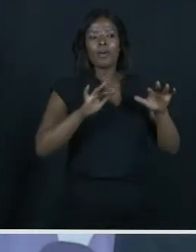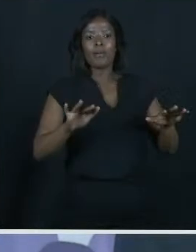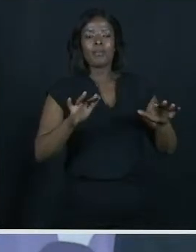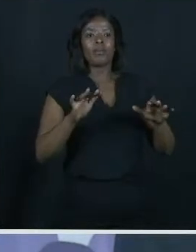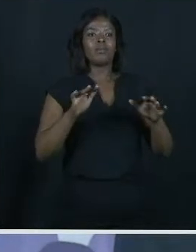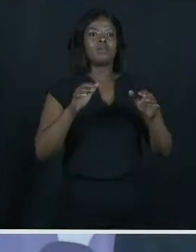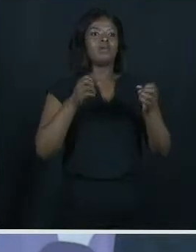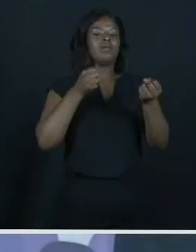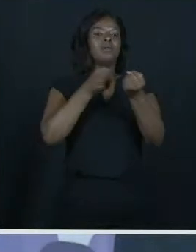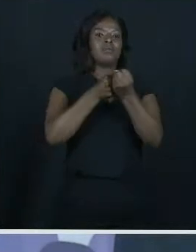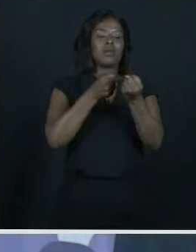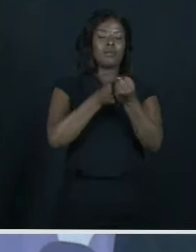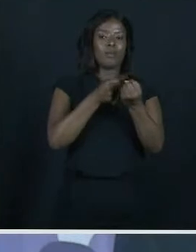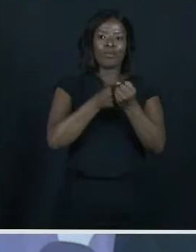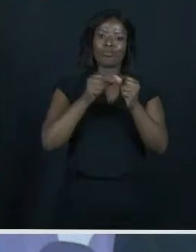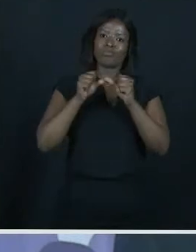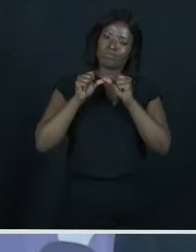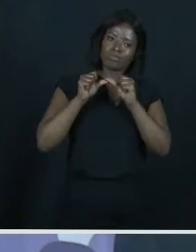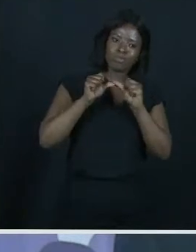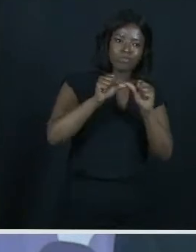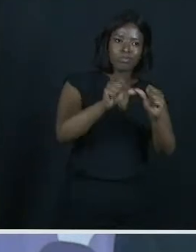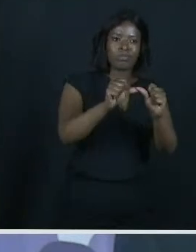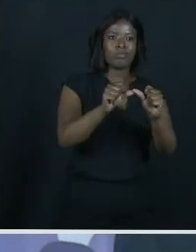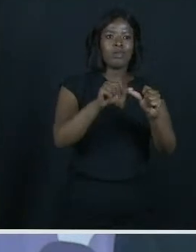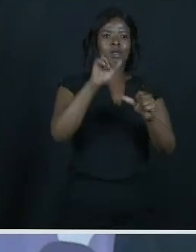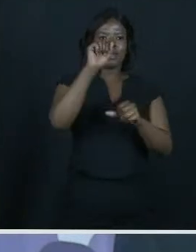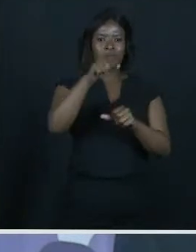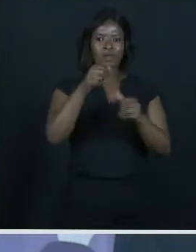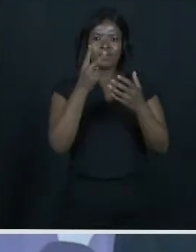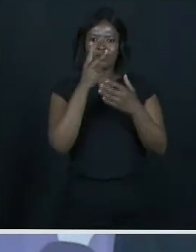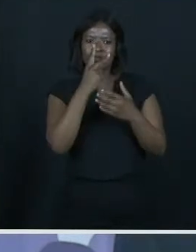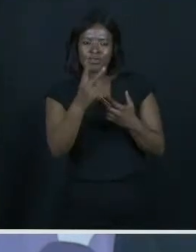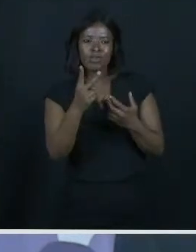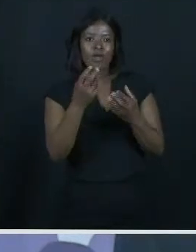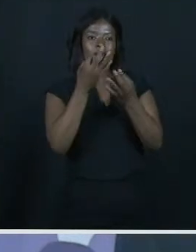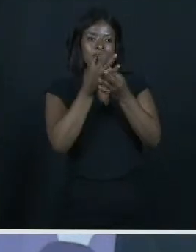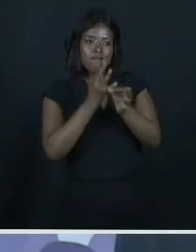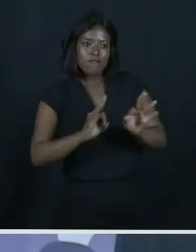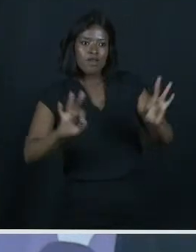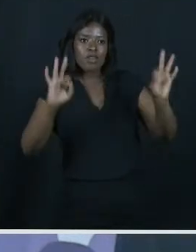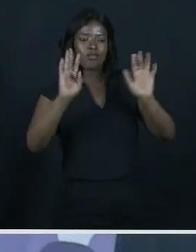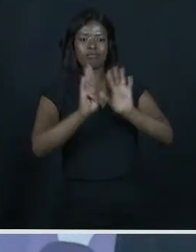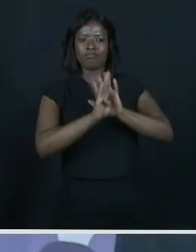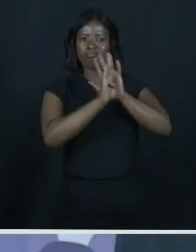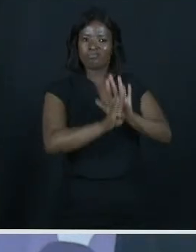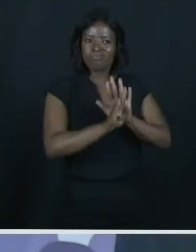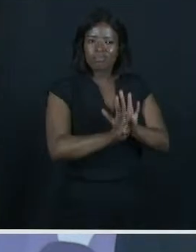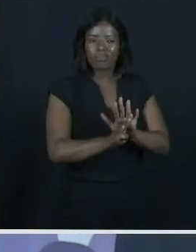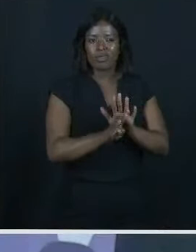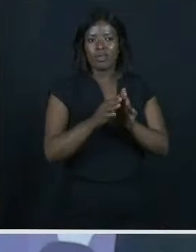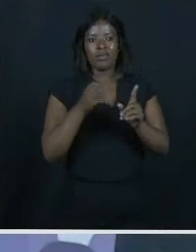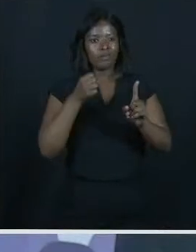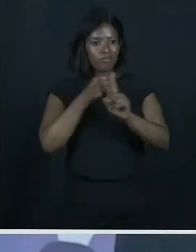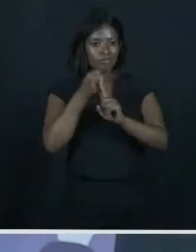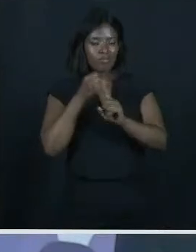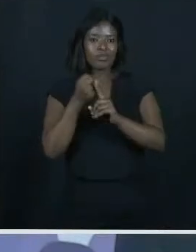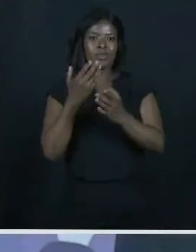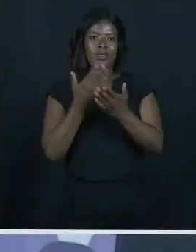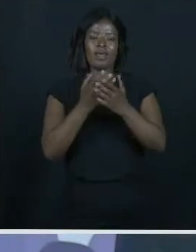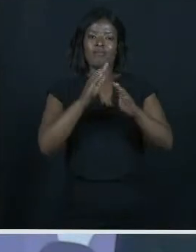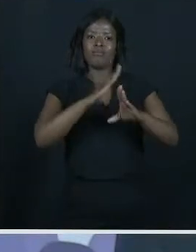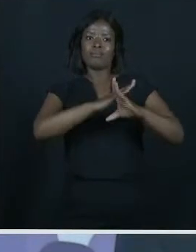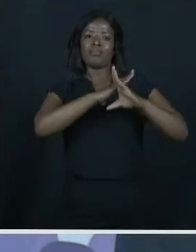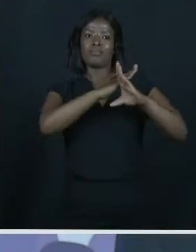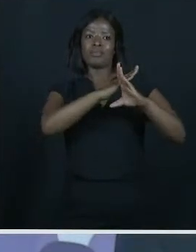their continued efforts to realize a society free from gender-based violence to the benefit for all of